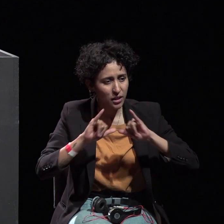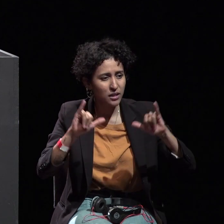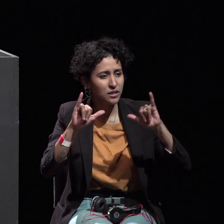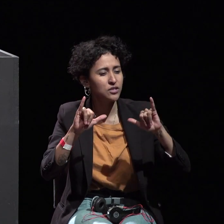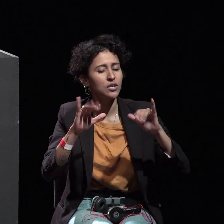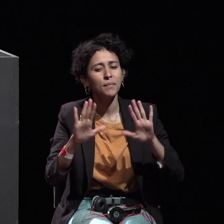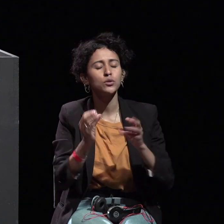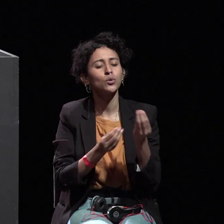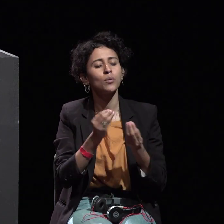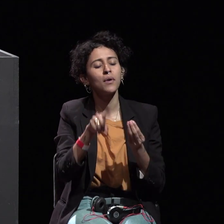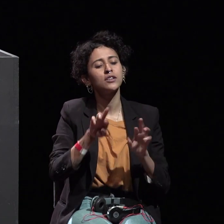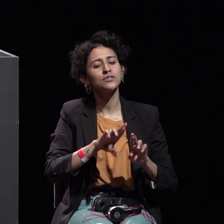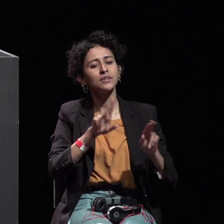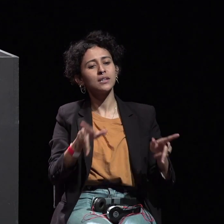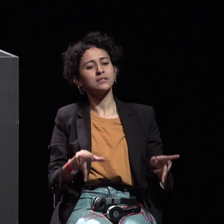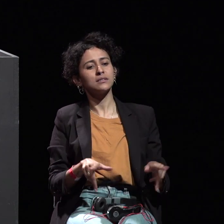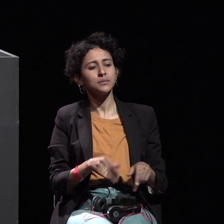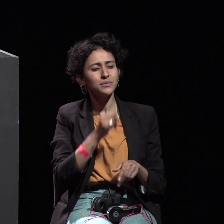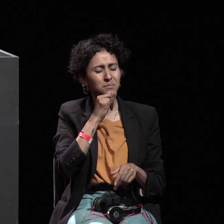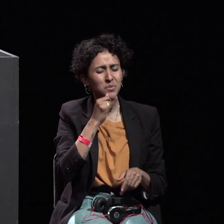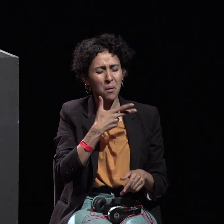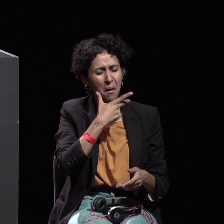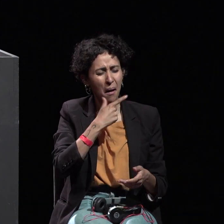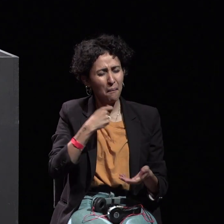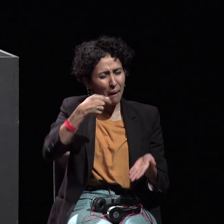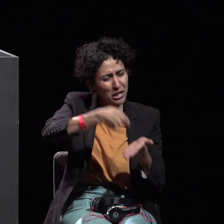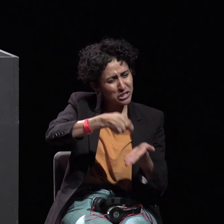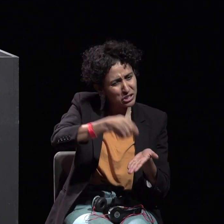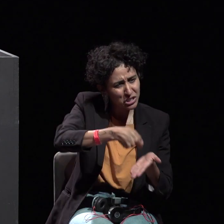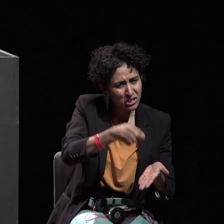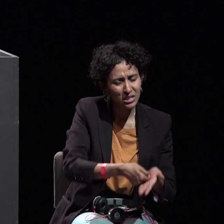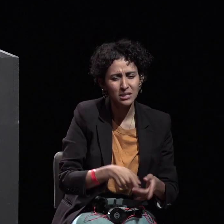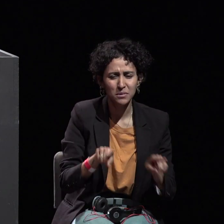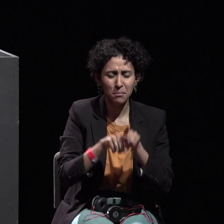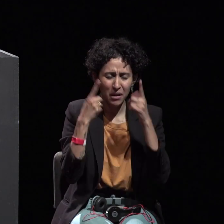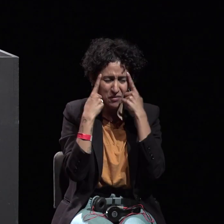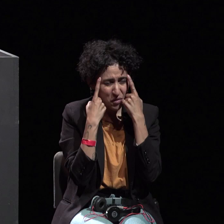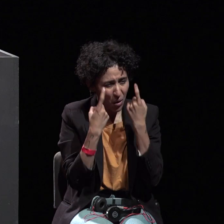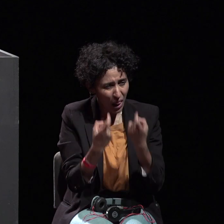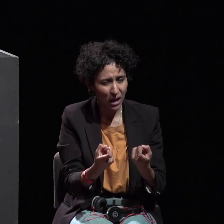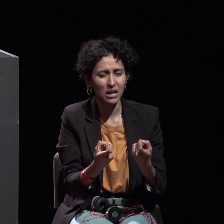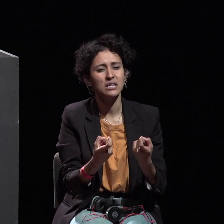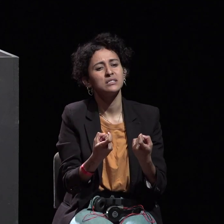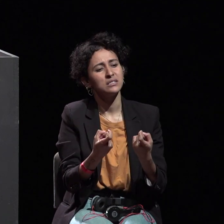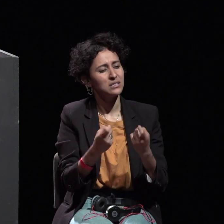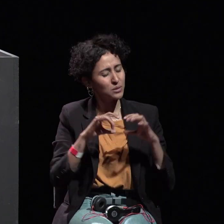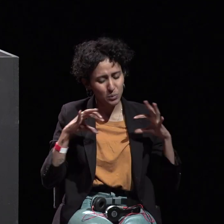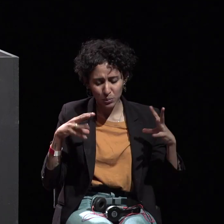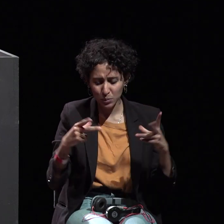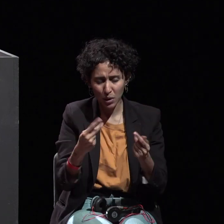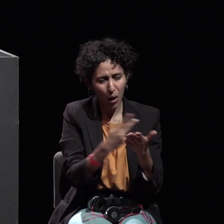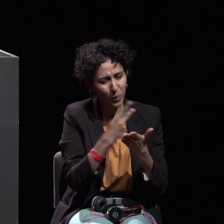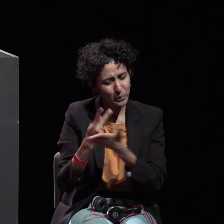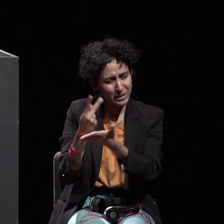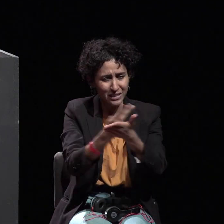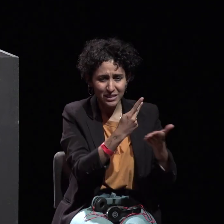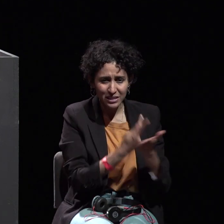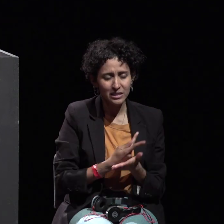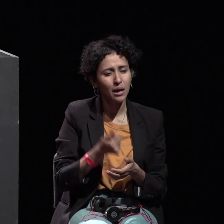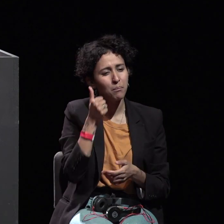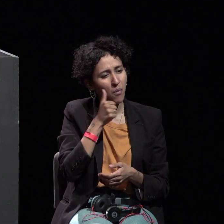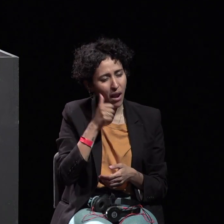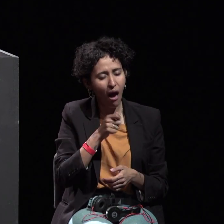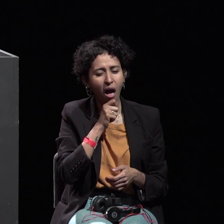state. Patriarchy and sexualized violence also ran its course in Zuccotti Park, as women were still being raped in